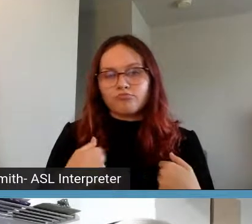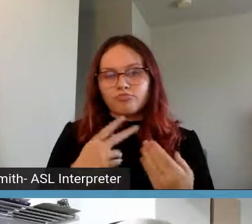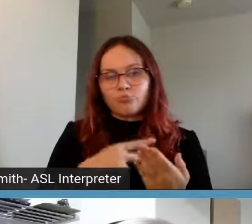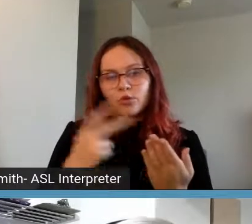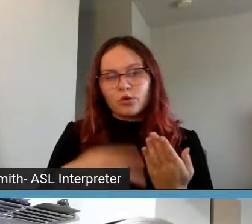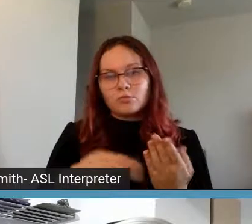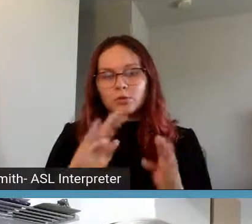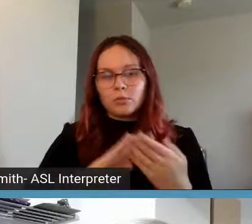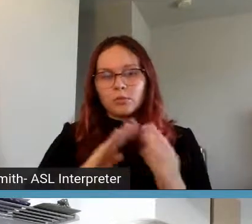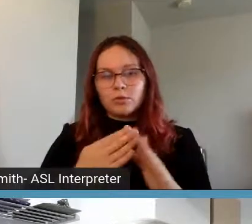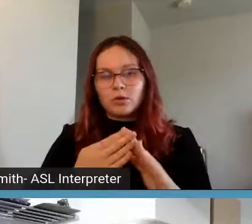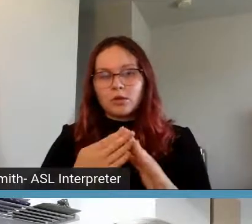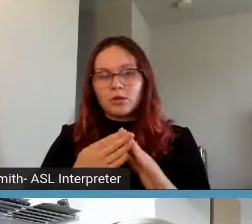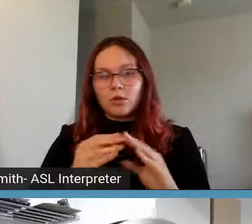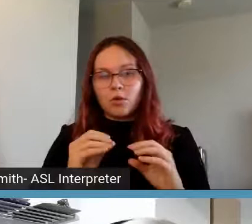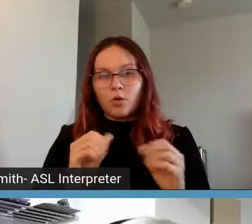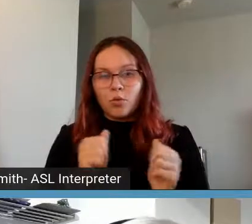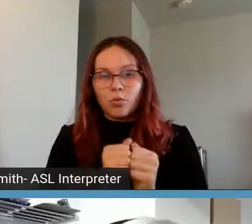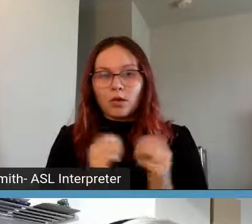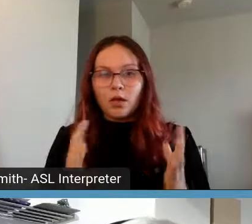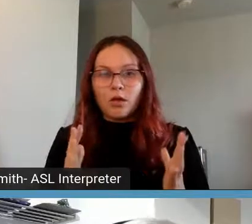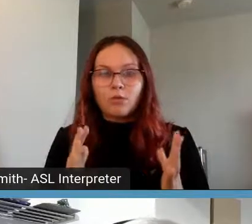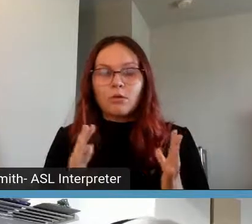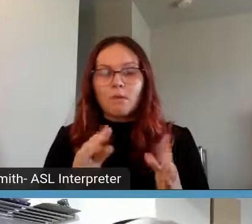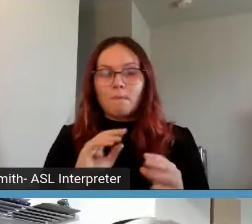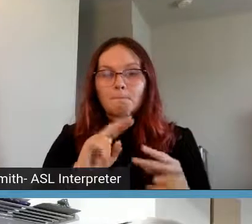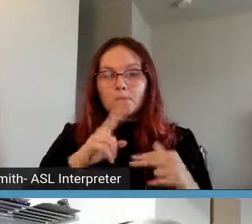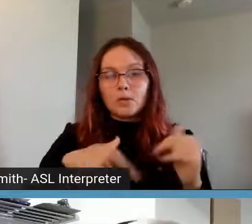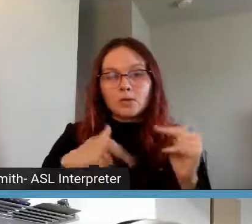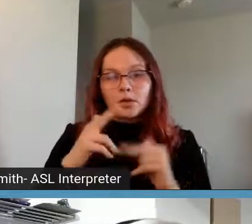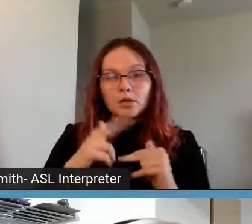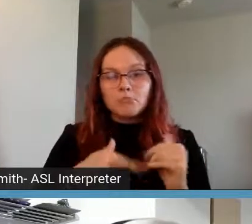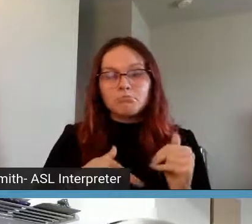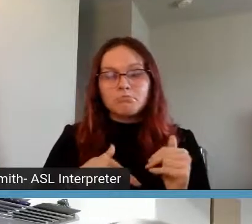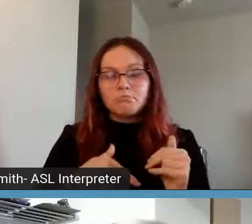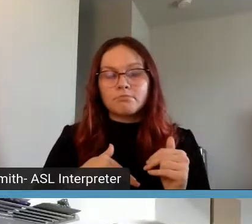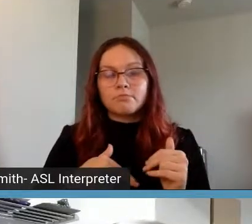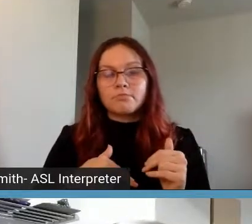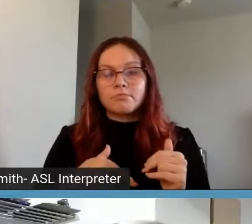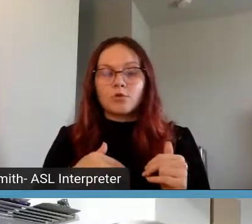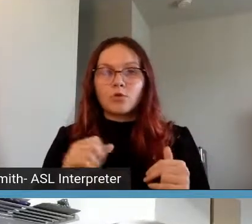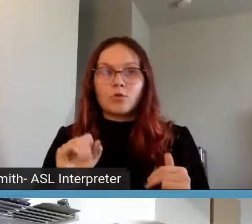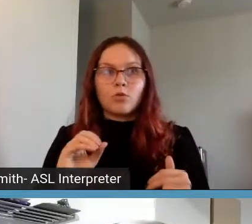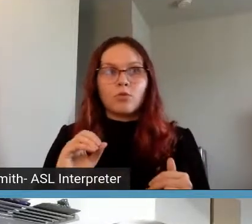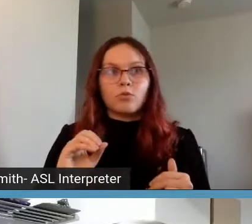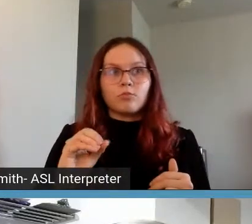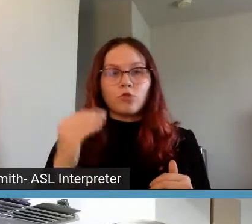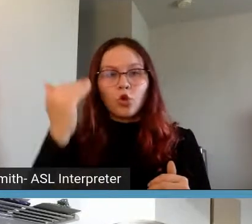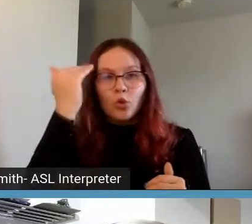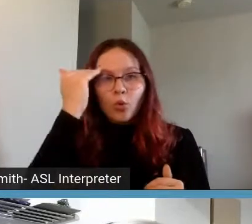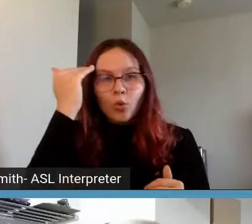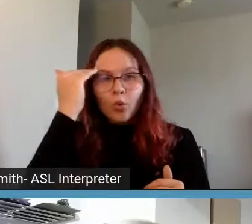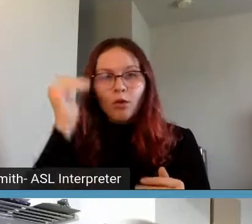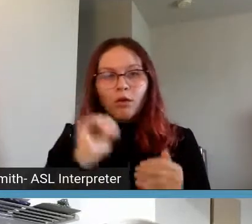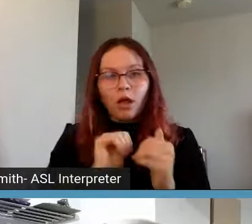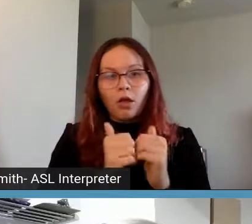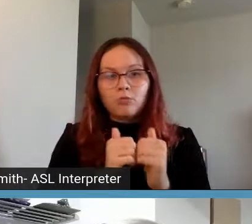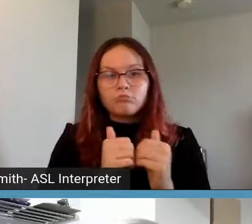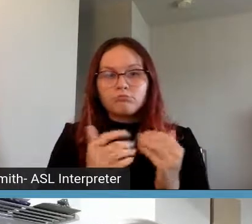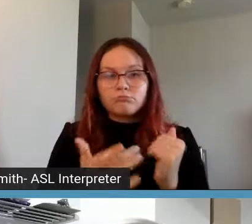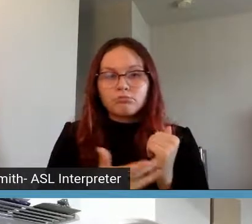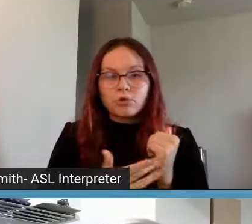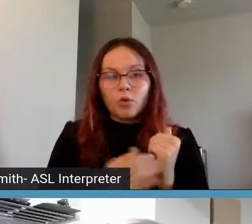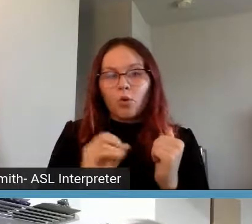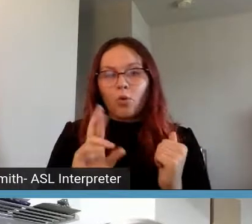didn't have a building. So we had already learned sort of not to rely on a building. We talked with our